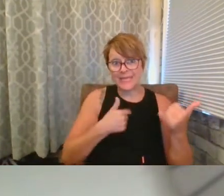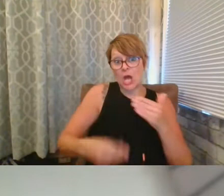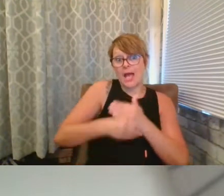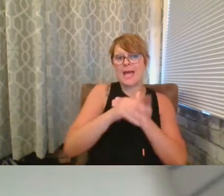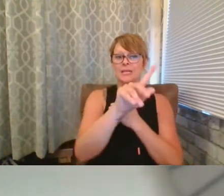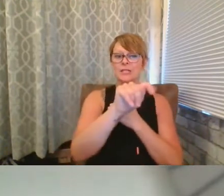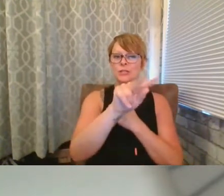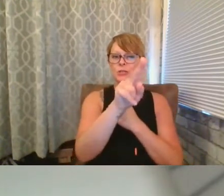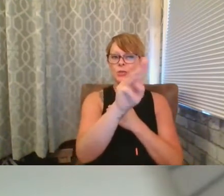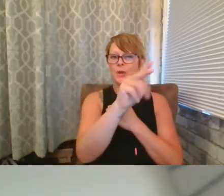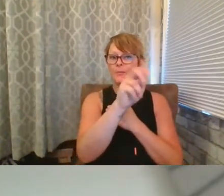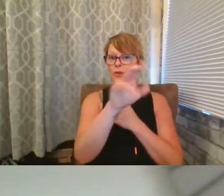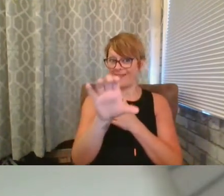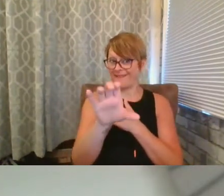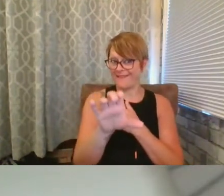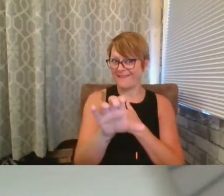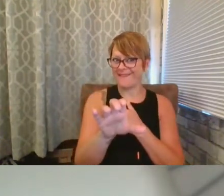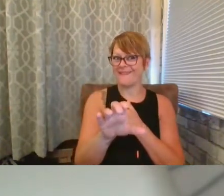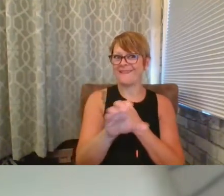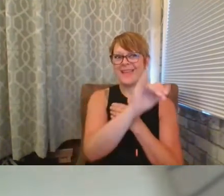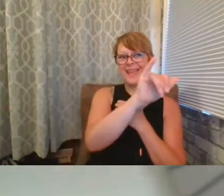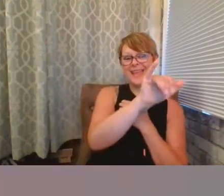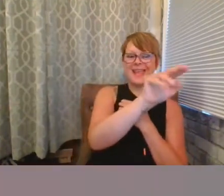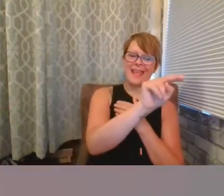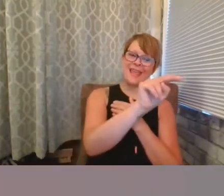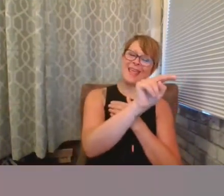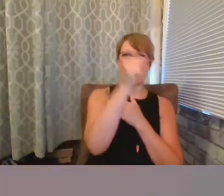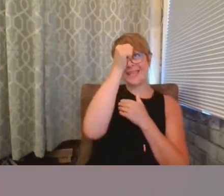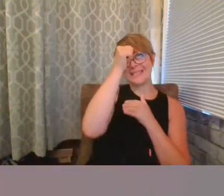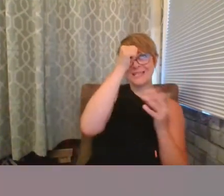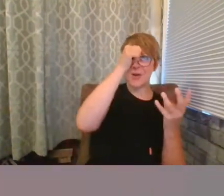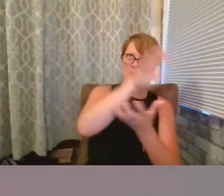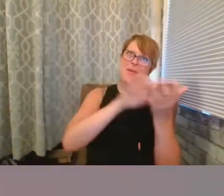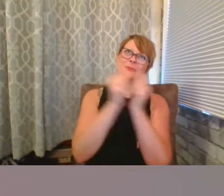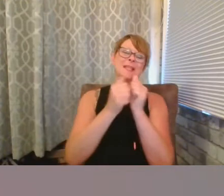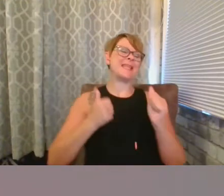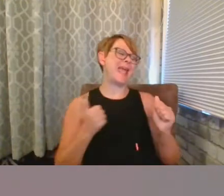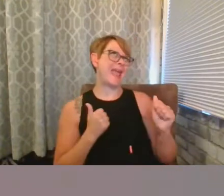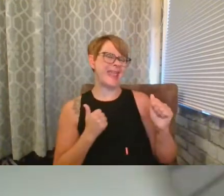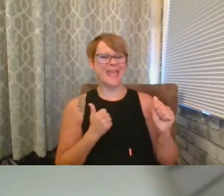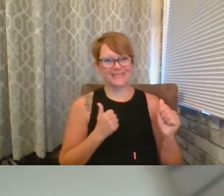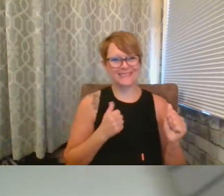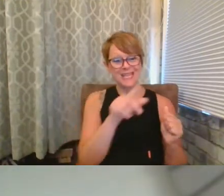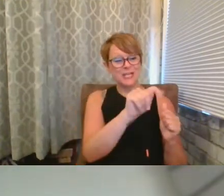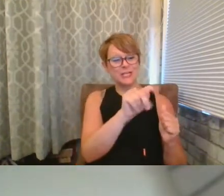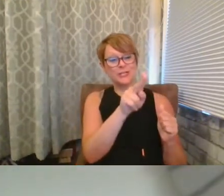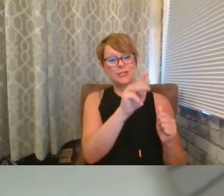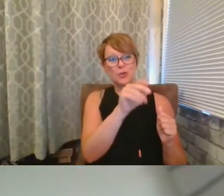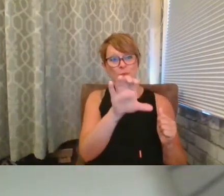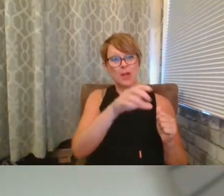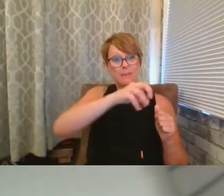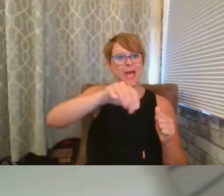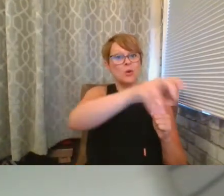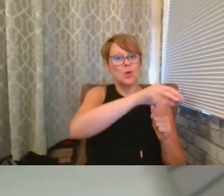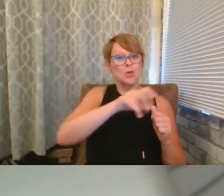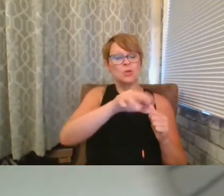it. So it is like an Indo-Canadian or Indonesian food. So turmeric powder is there in everything because I want the children to grow